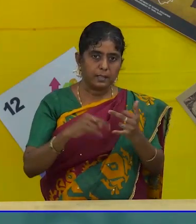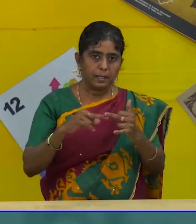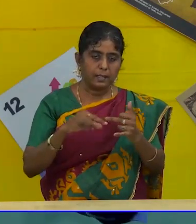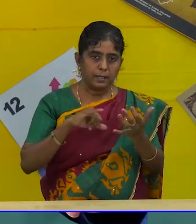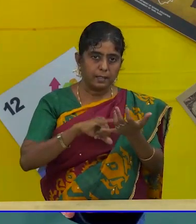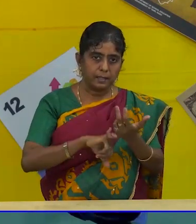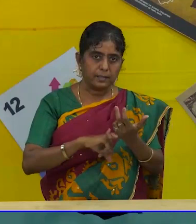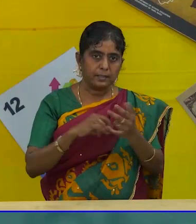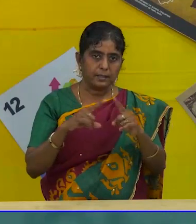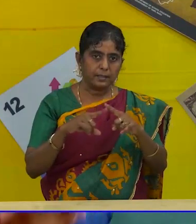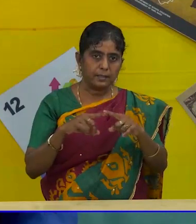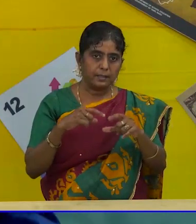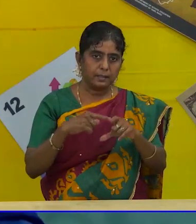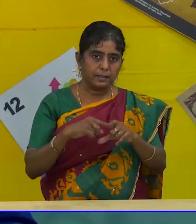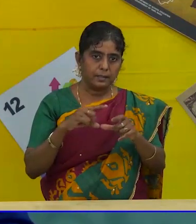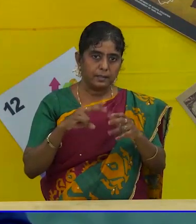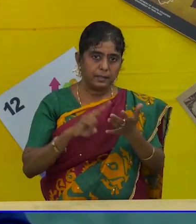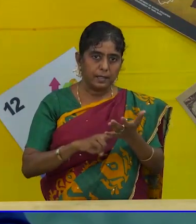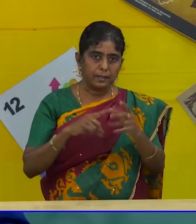Consistent, inconsistent.